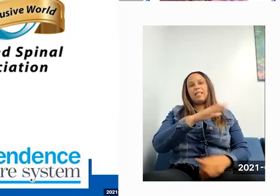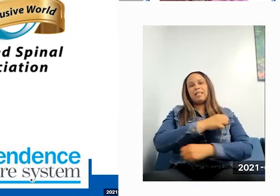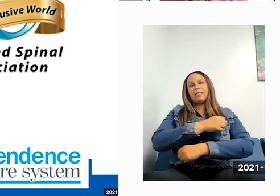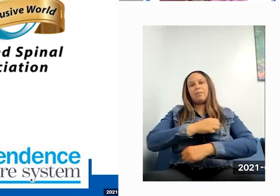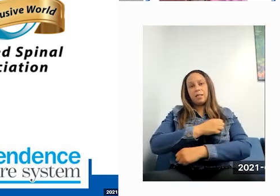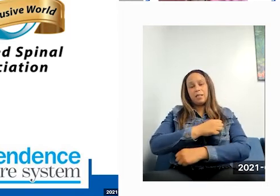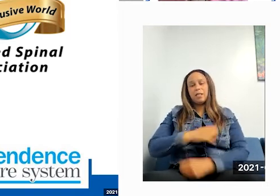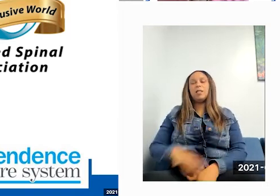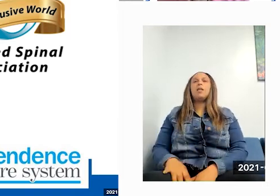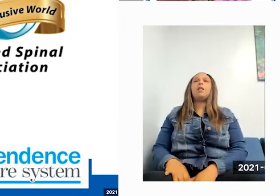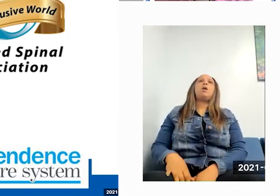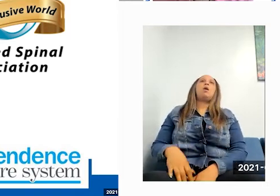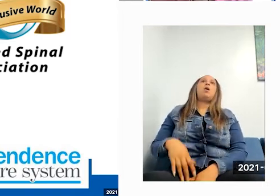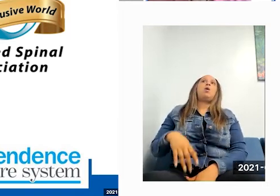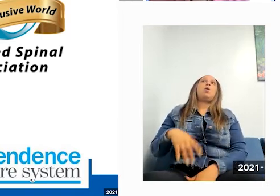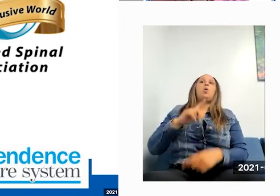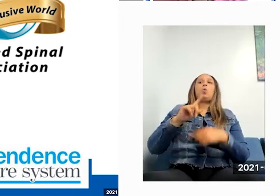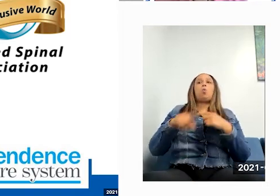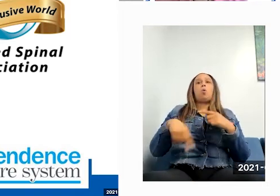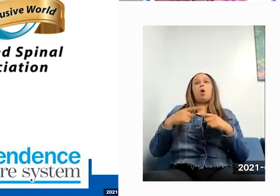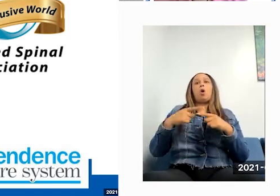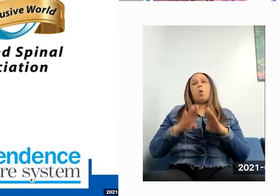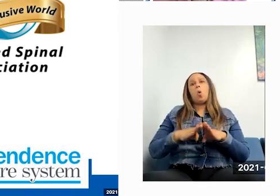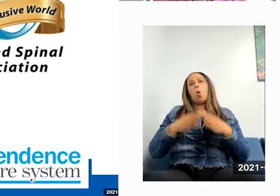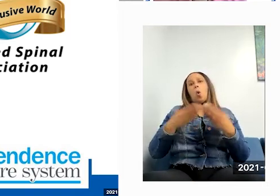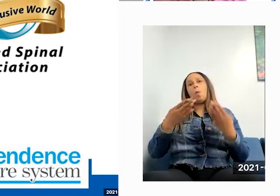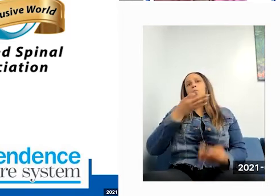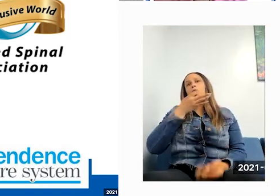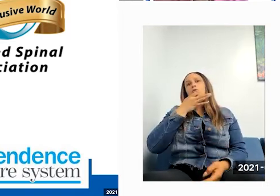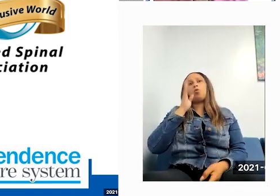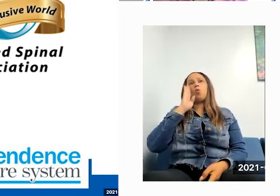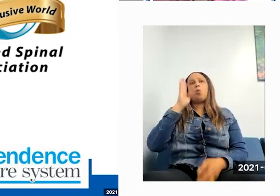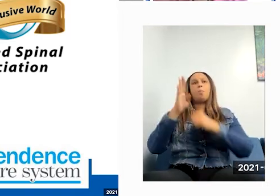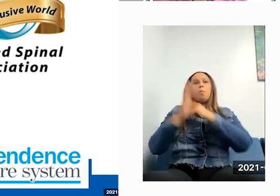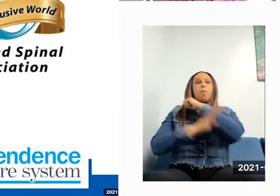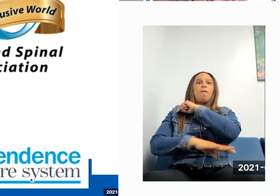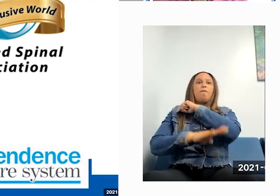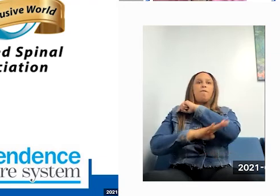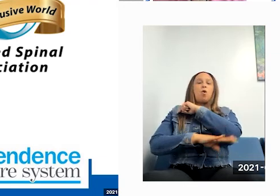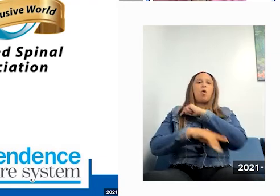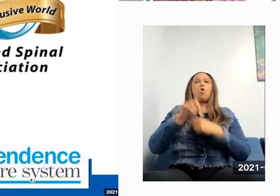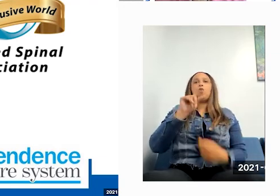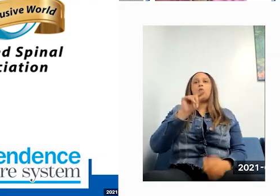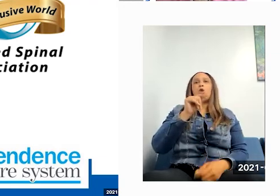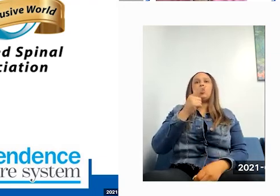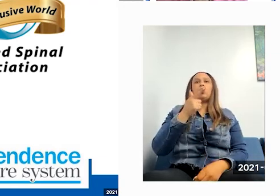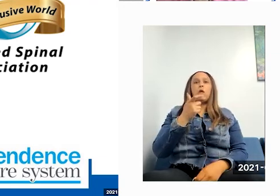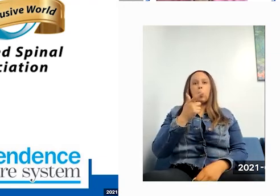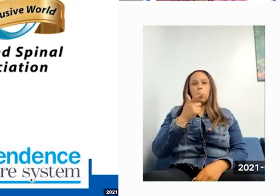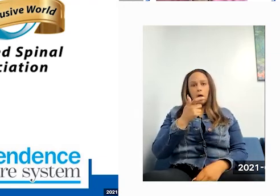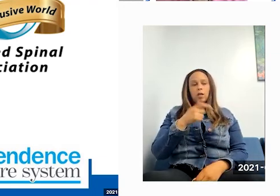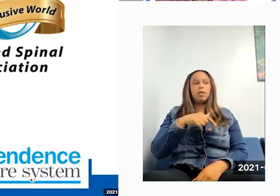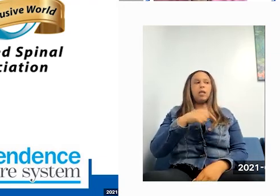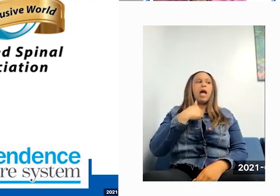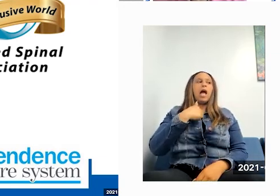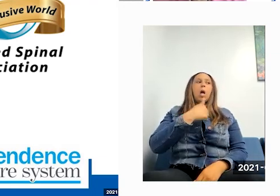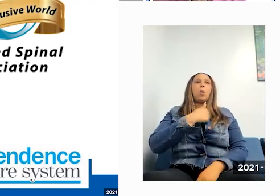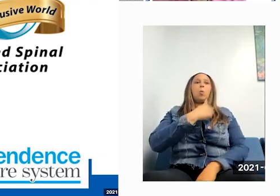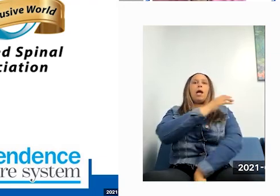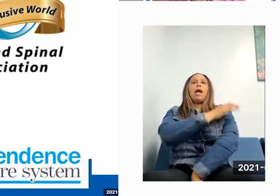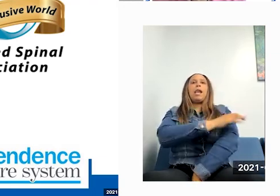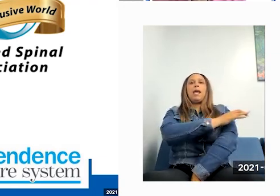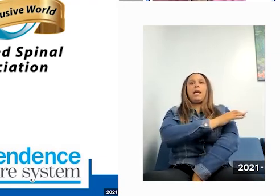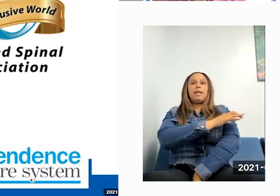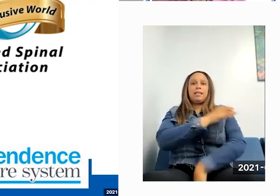which will probably be more in the fall of 2021. Our clinic right now is open, but